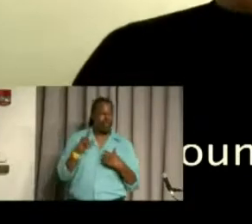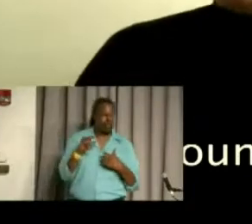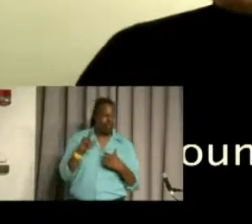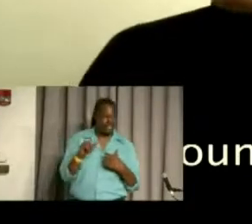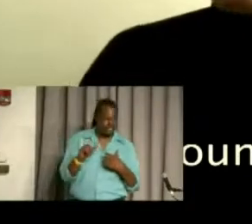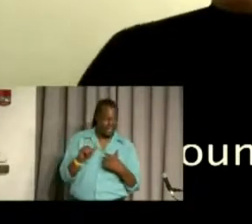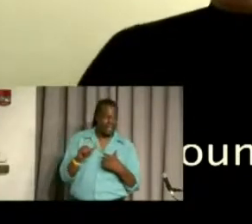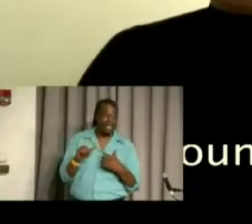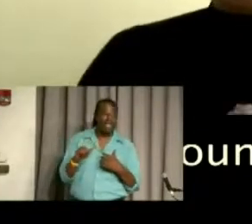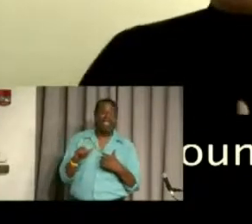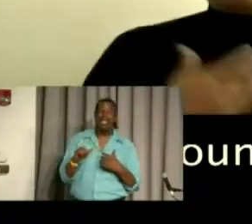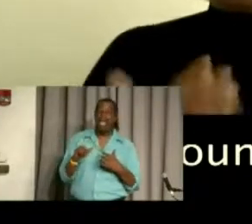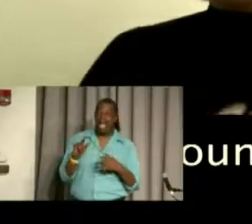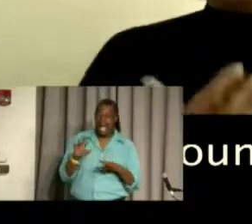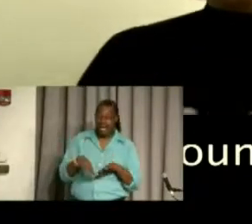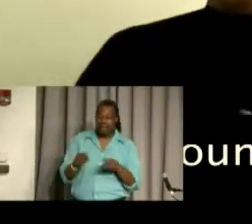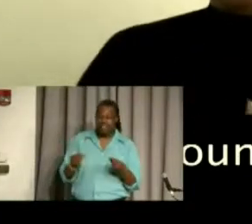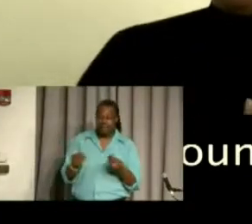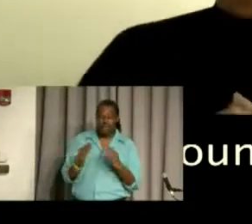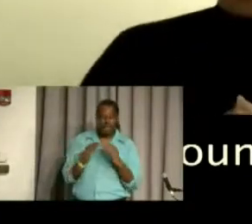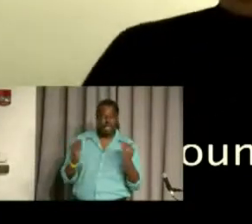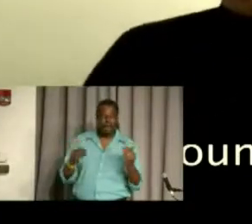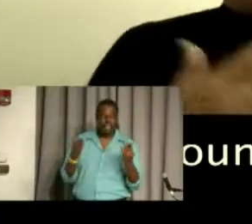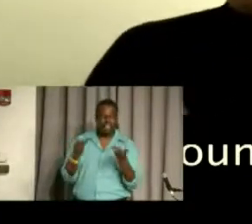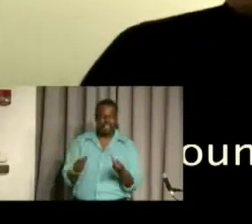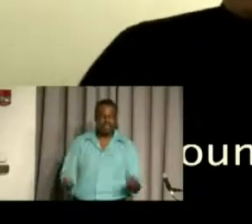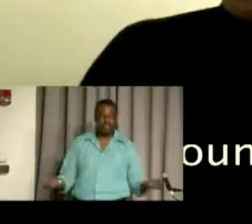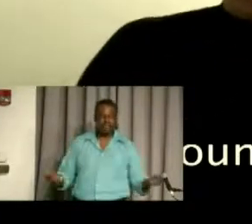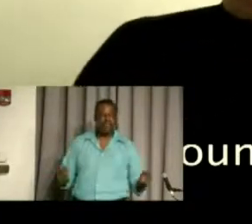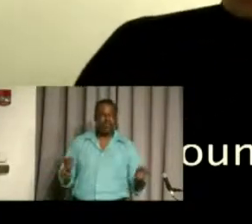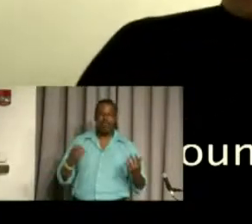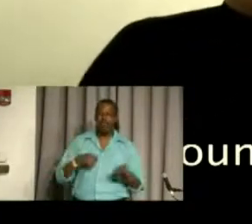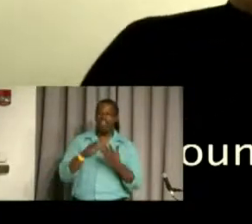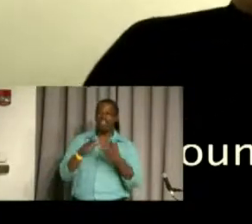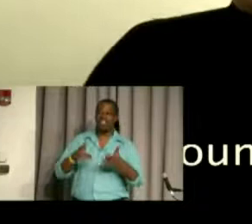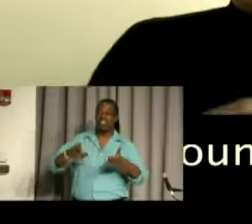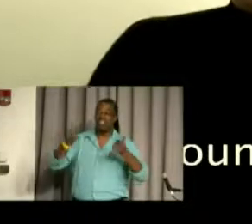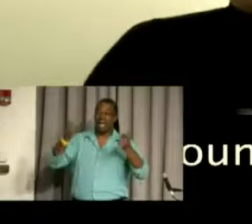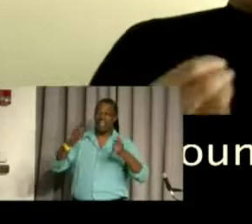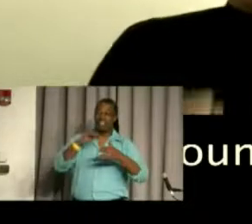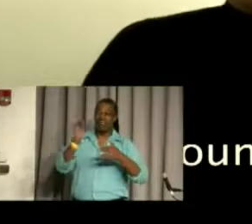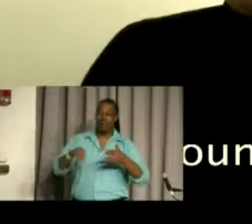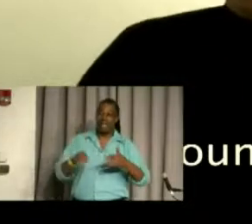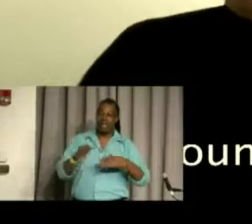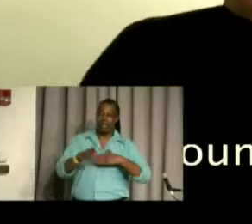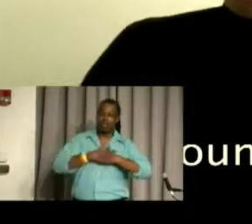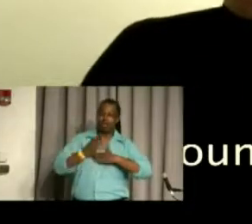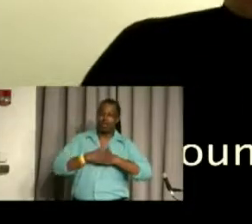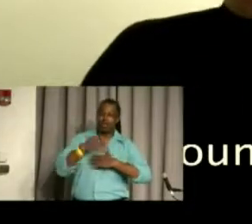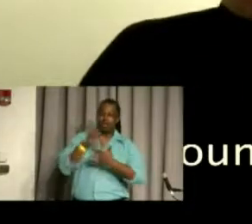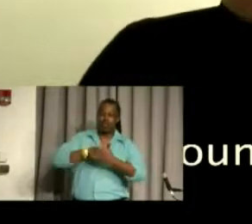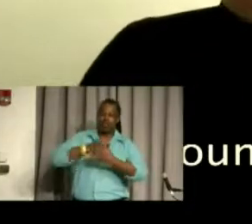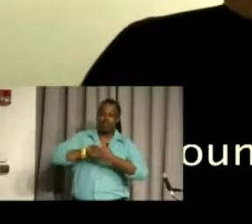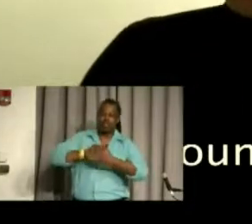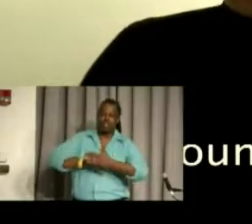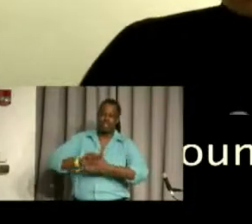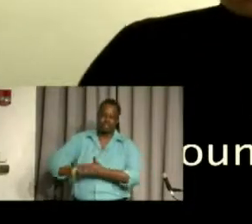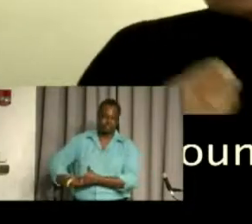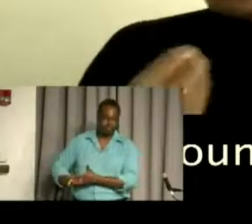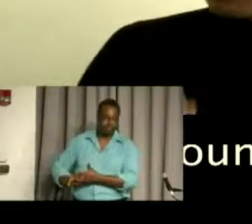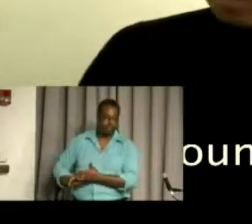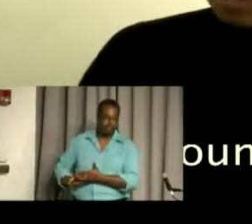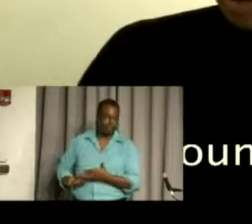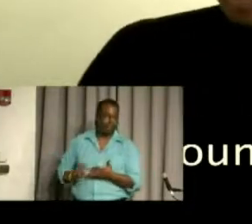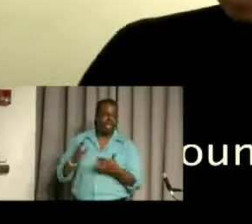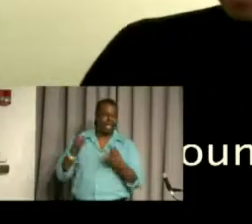disintegrating at a material level. We are facing one of the fastest rates of coastal erosion in the world as a result of fossil fuel production. As the